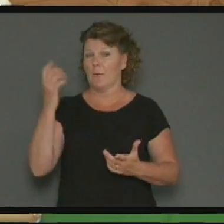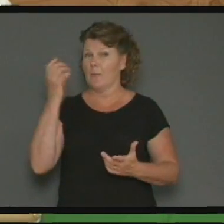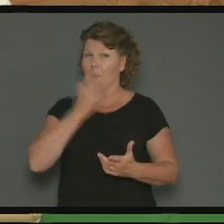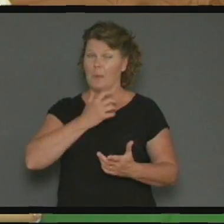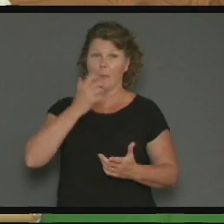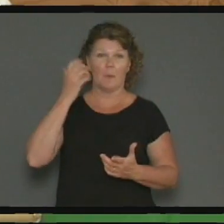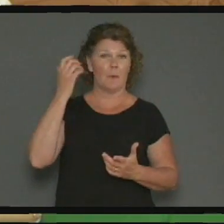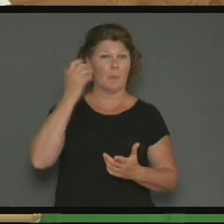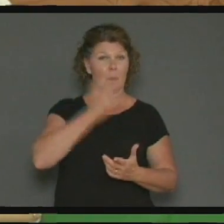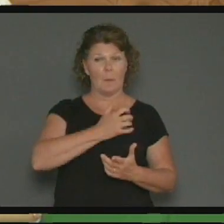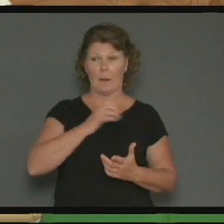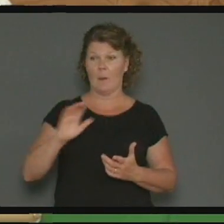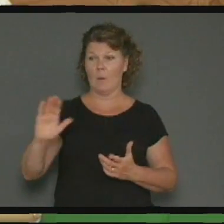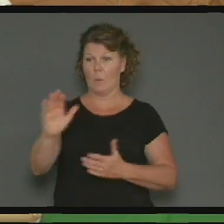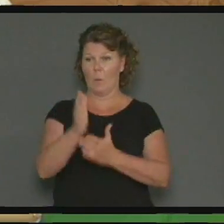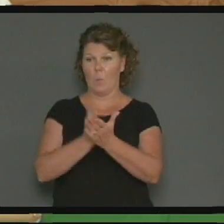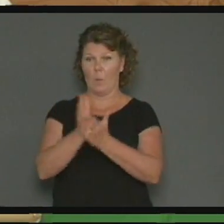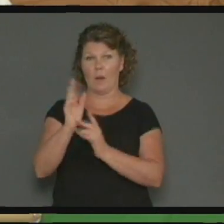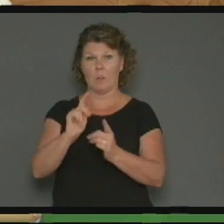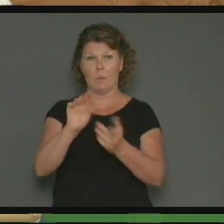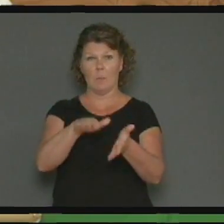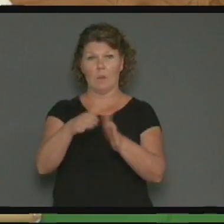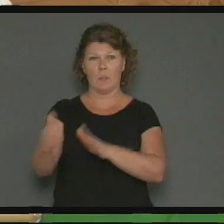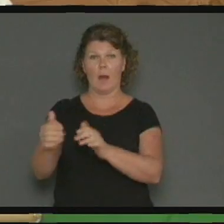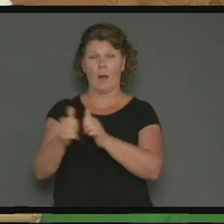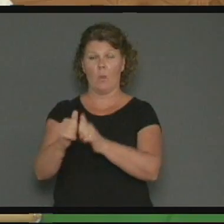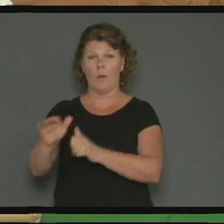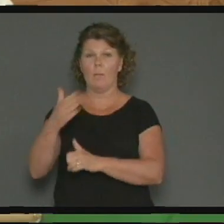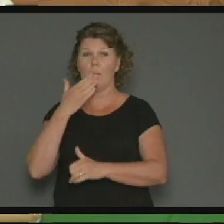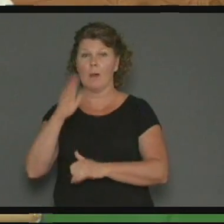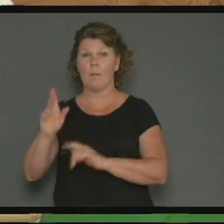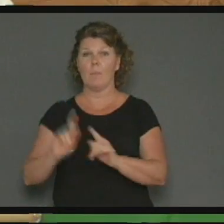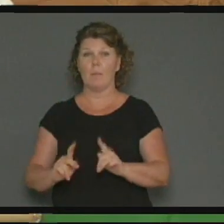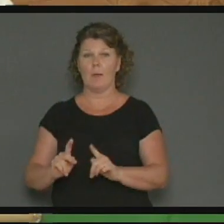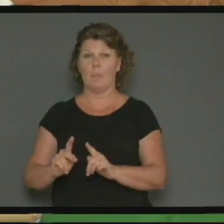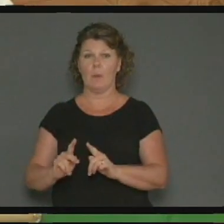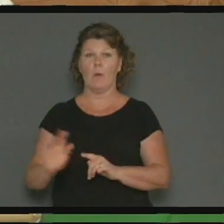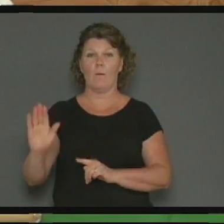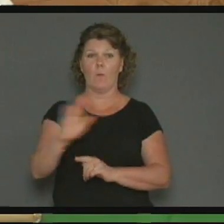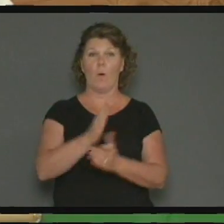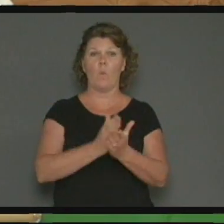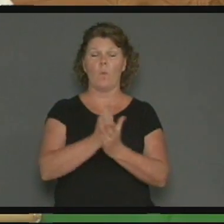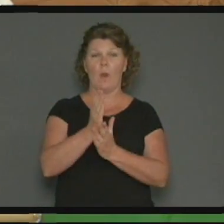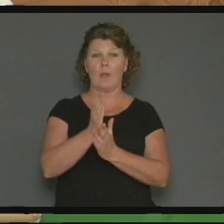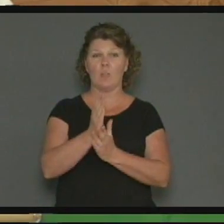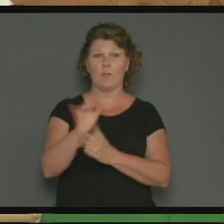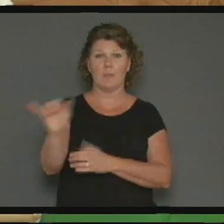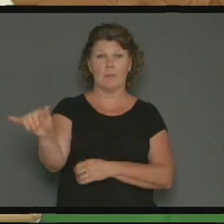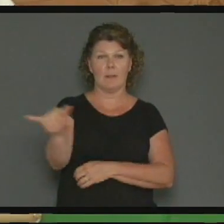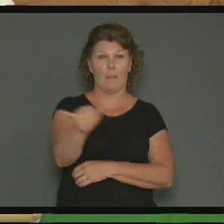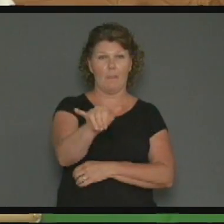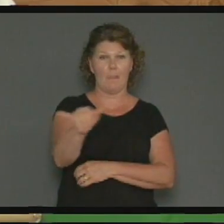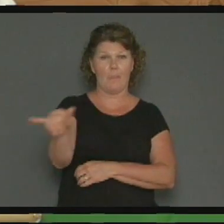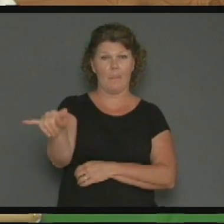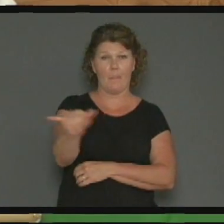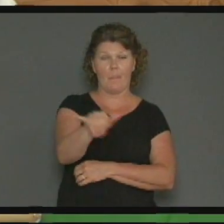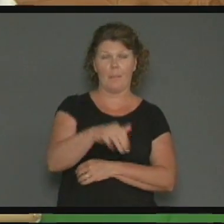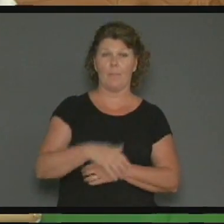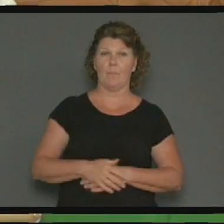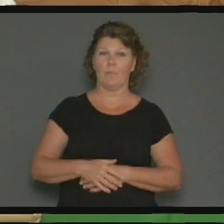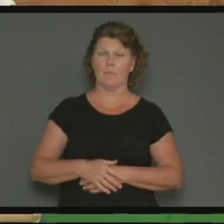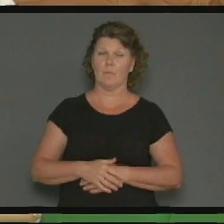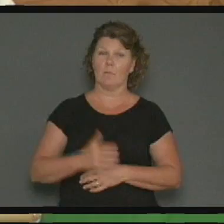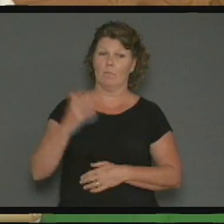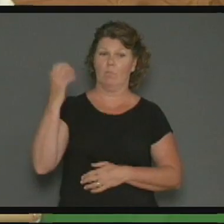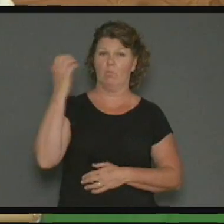thing, to put the righteous to death with the wicked, so that the righteous fare as the wicked. Far be